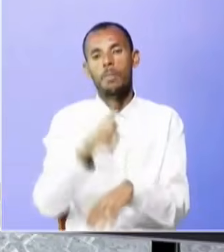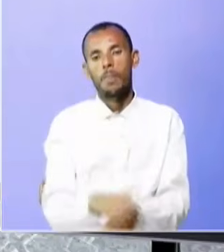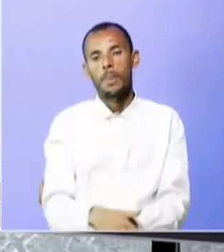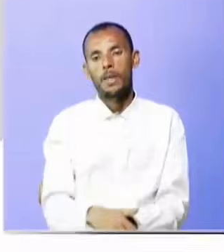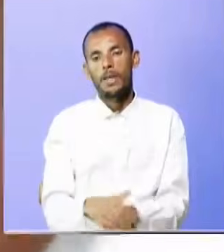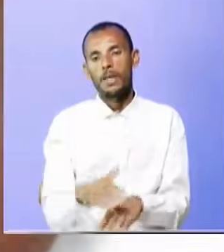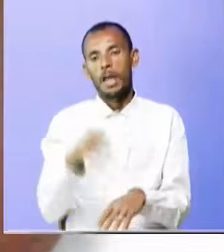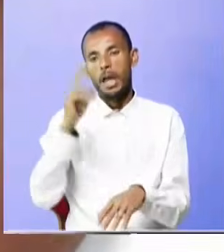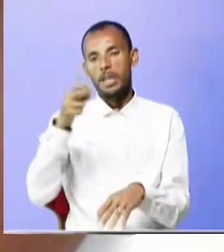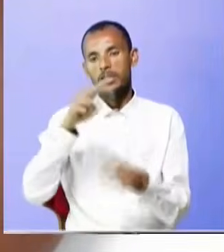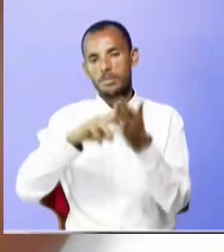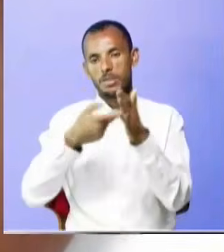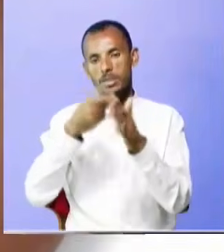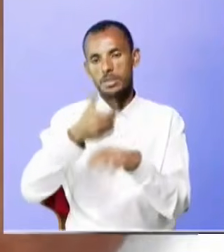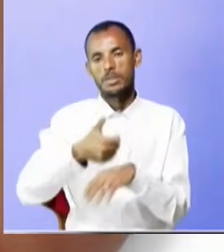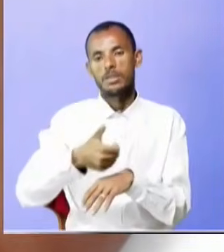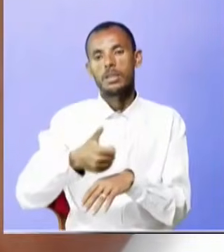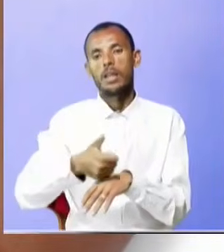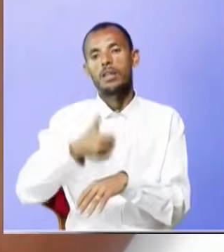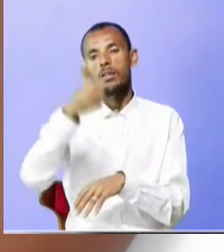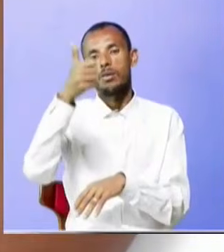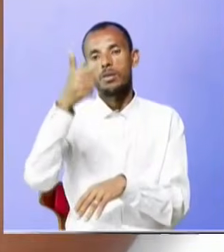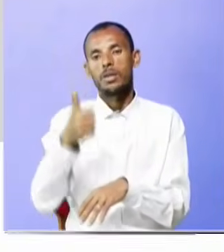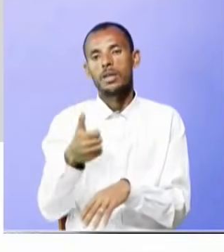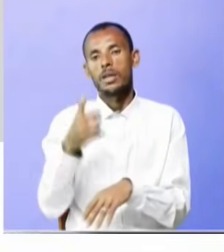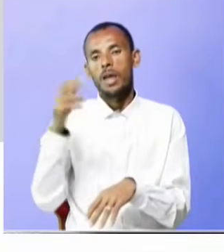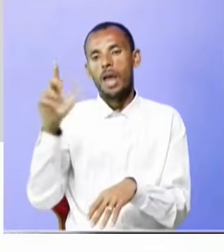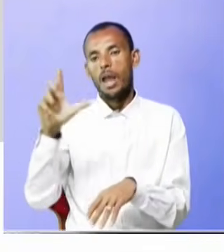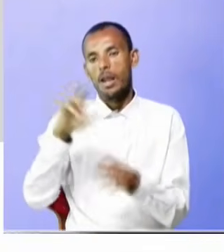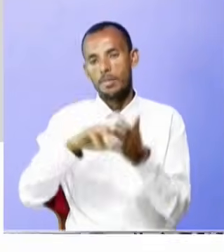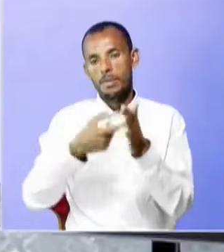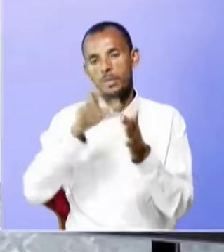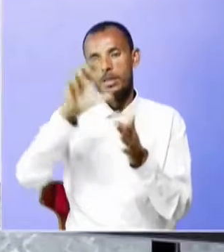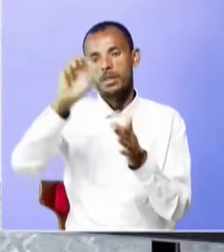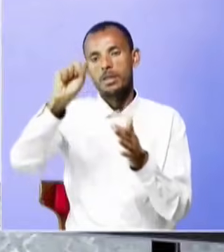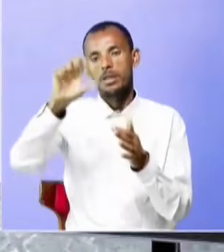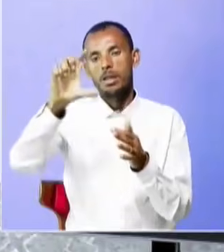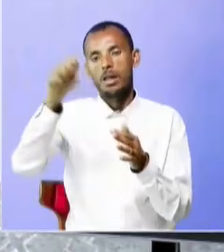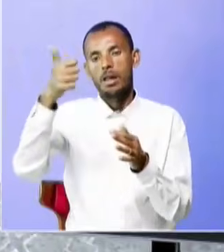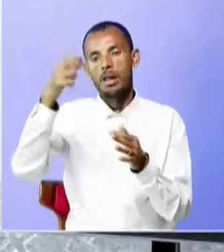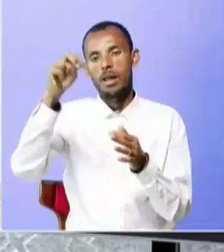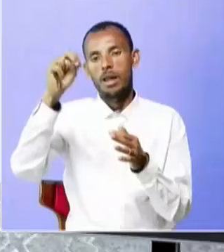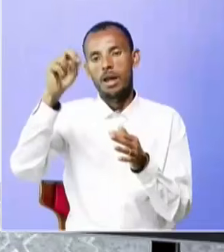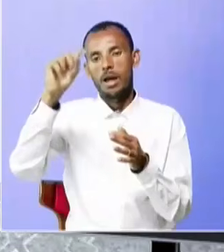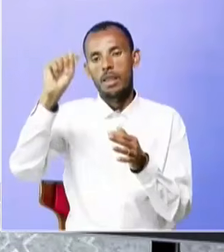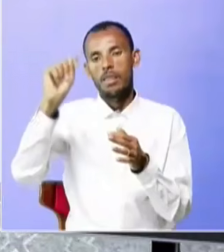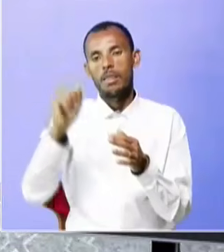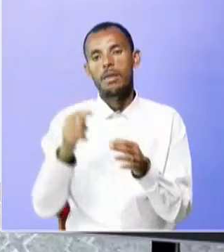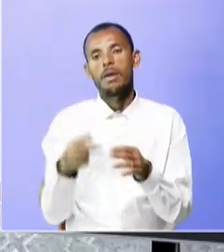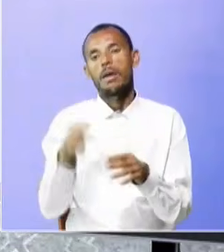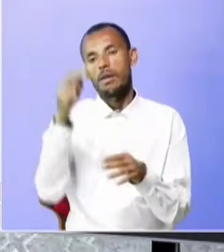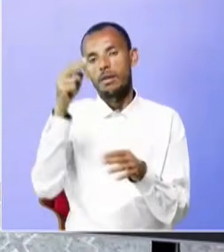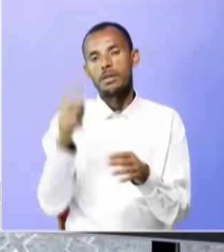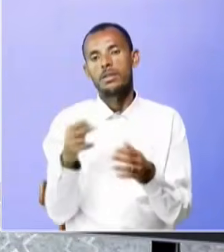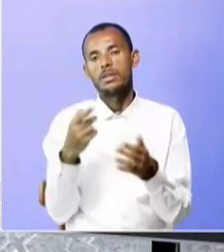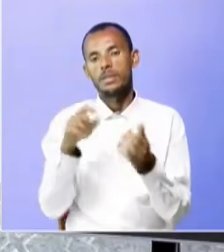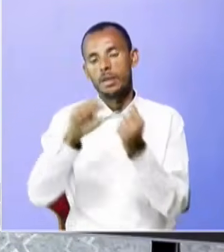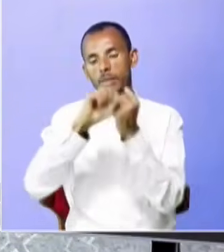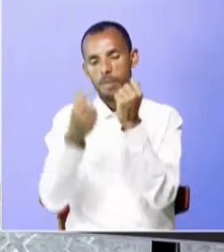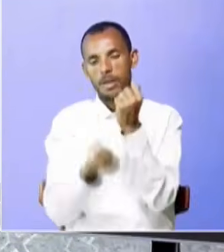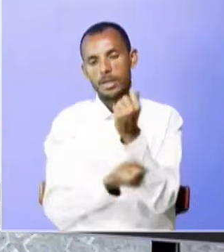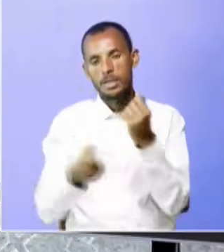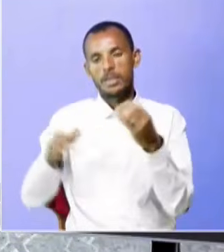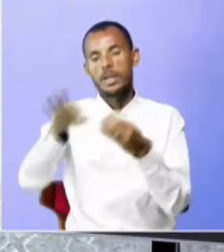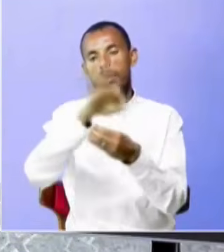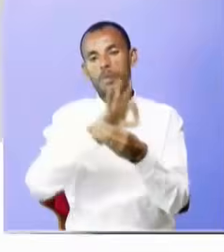this is H and this is L, the slant height and the altitude. So the base is